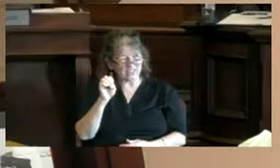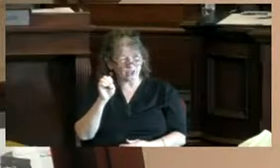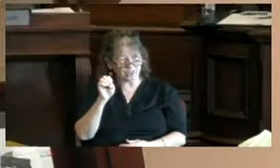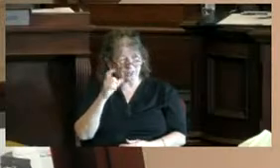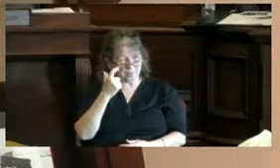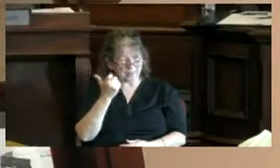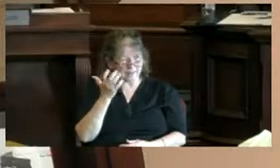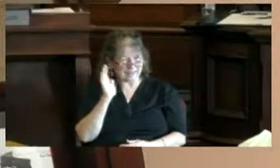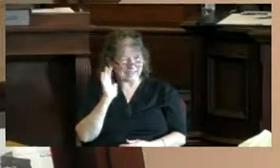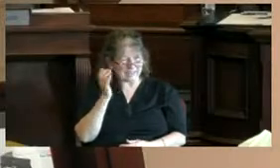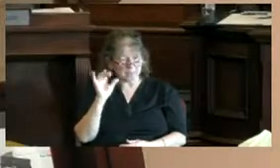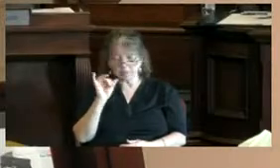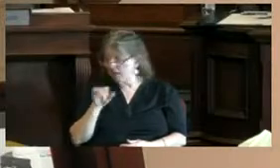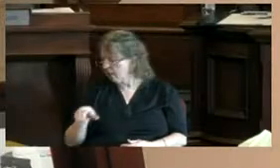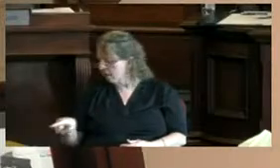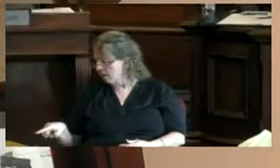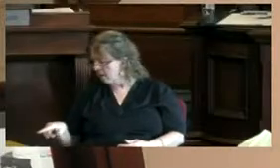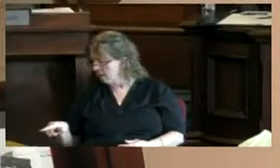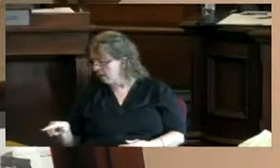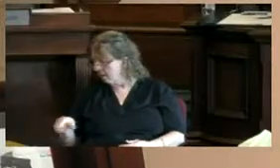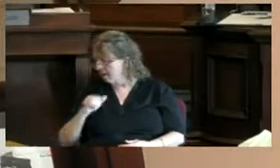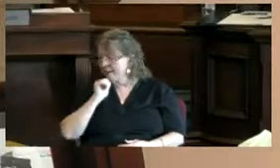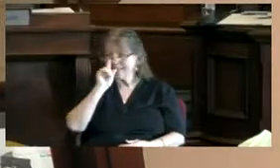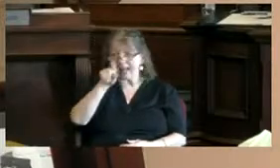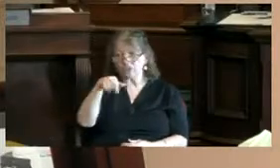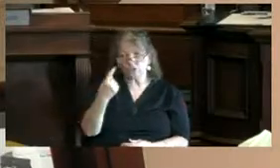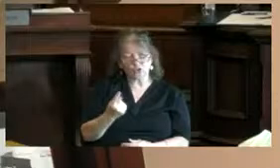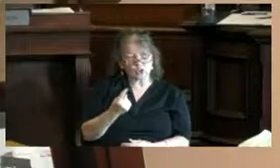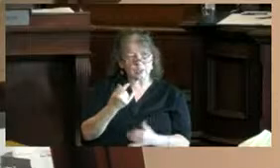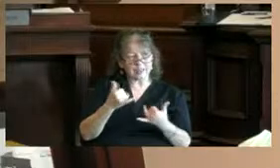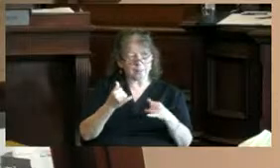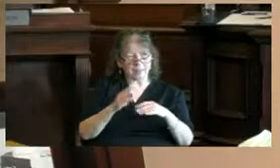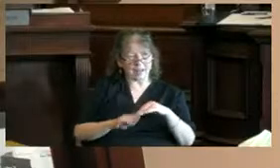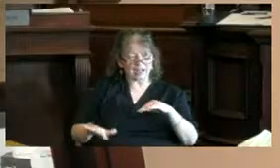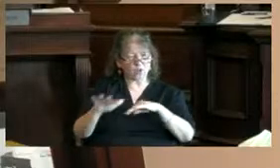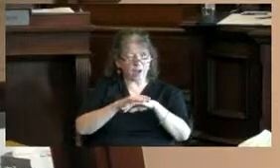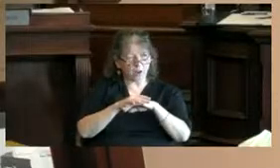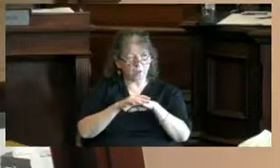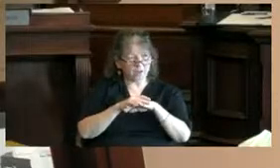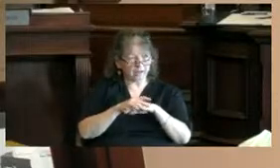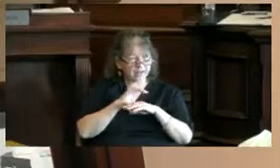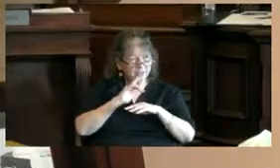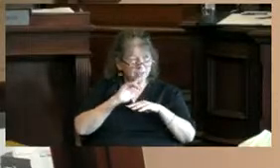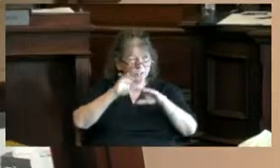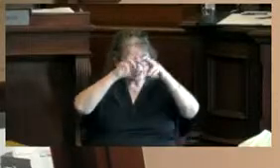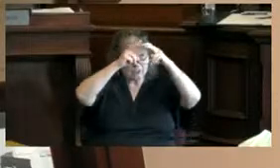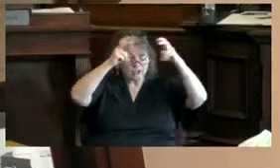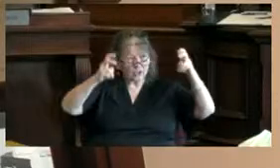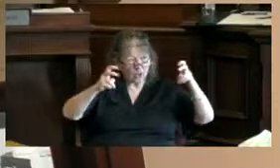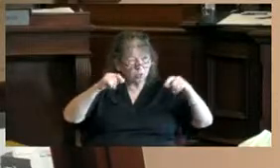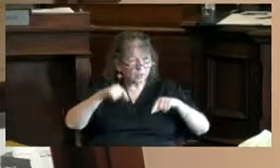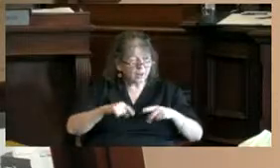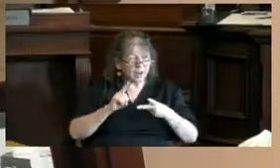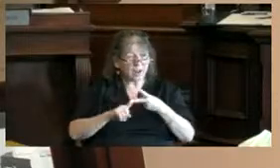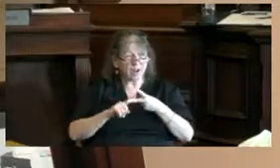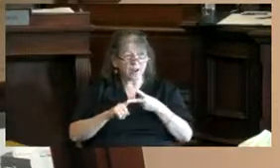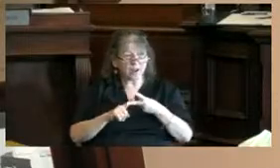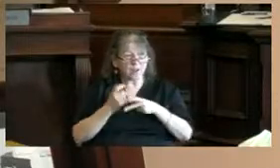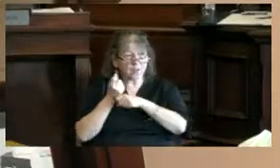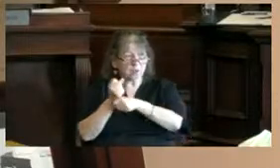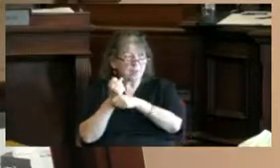of a bit more than just a regular playground with the shelter that's there and a couple other things, the baseball